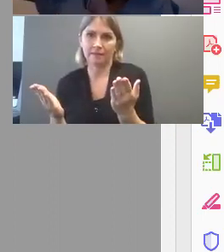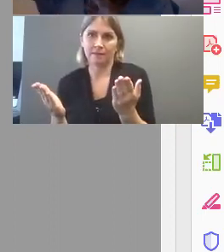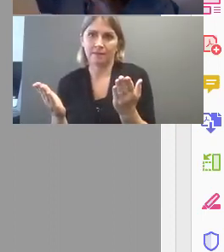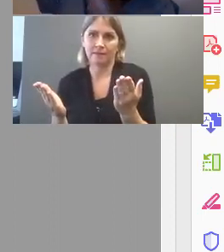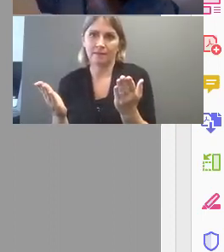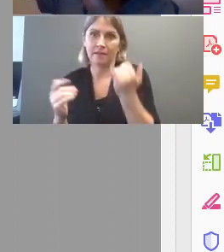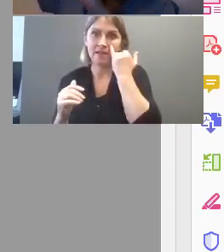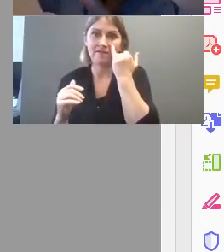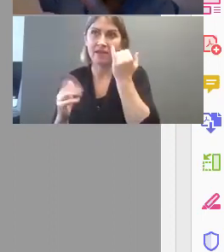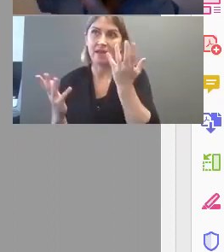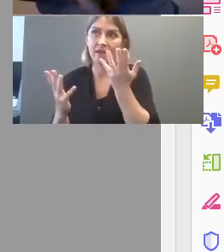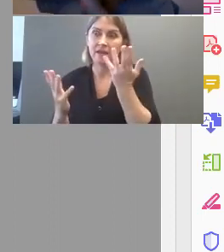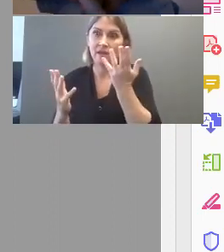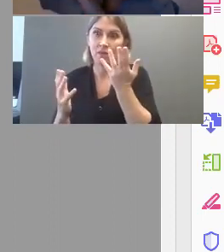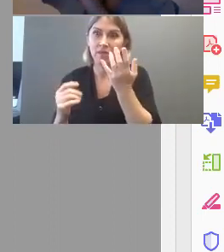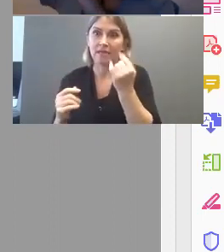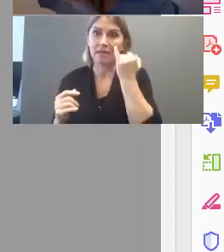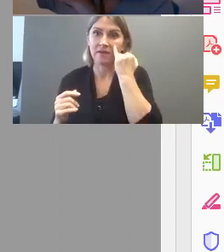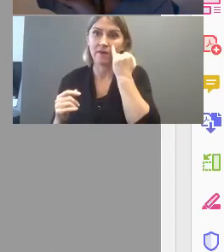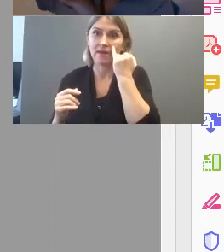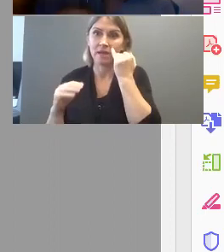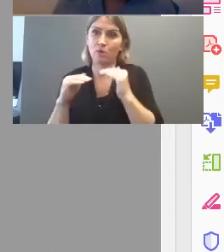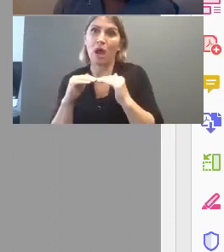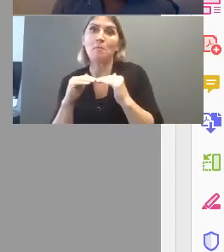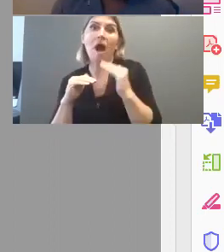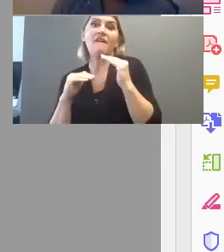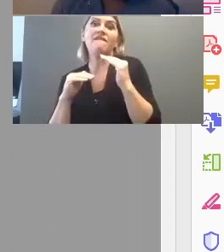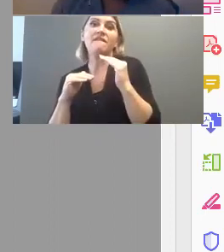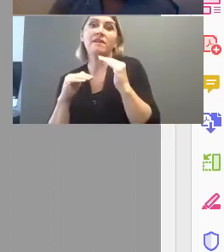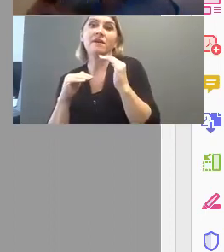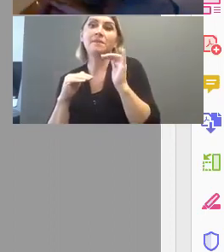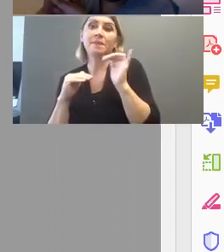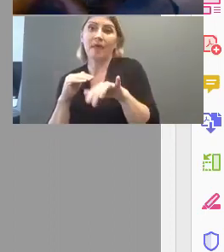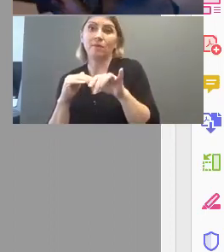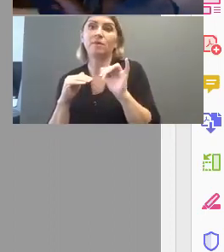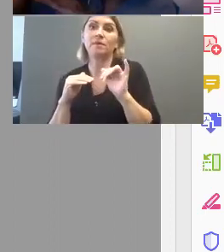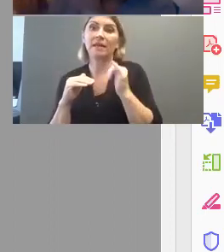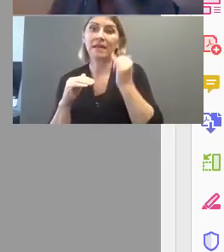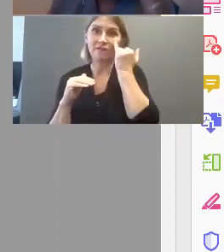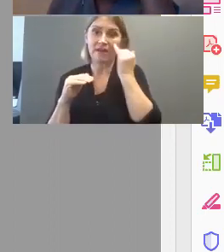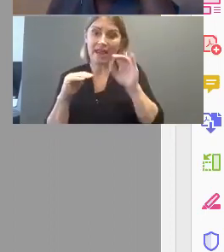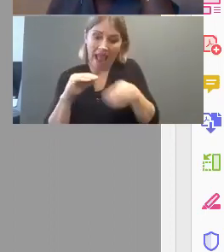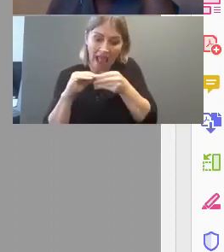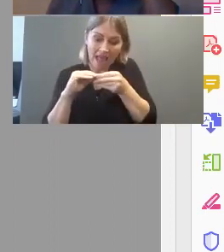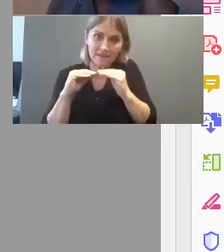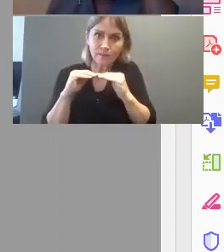It will, as Aman says, it will go above the upper bound, right? If we add something to it.